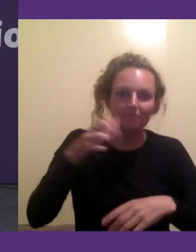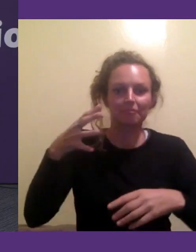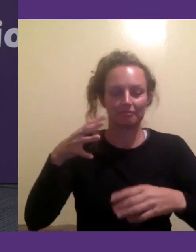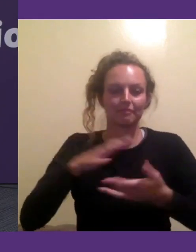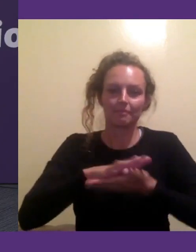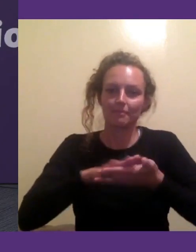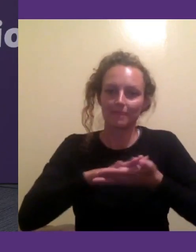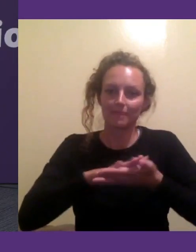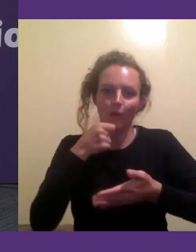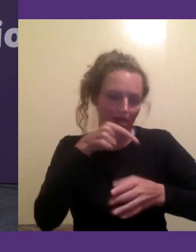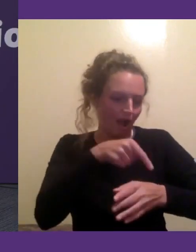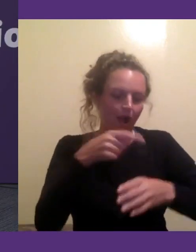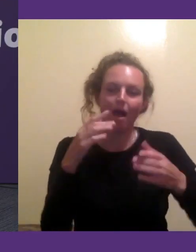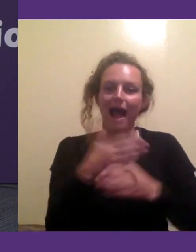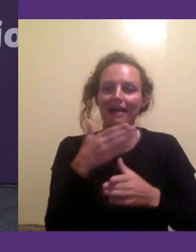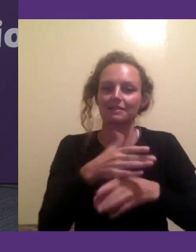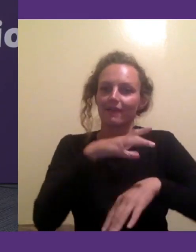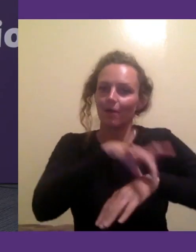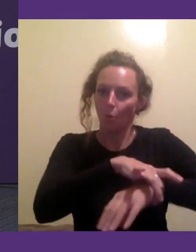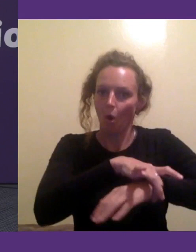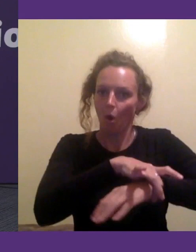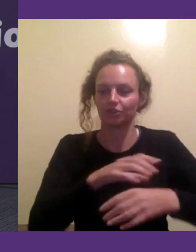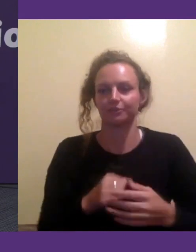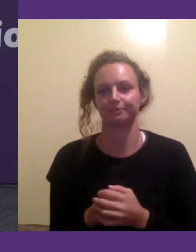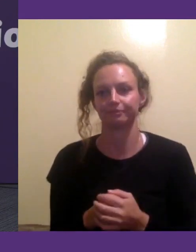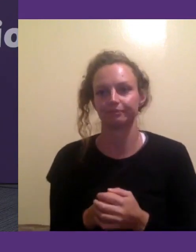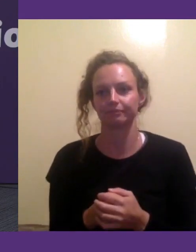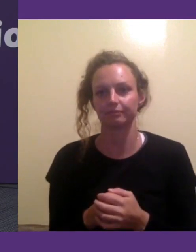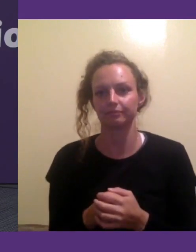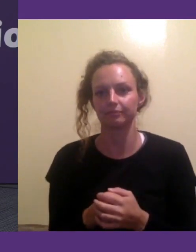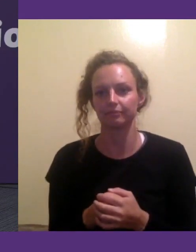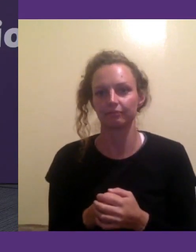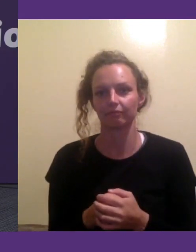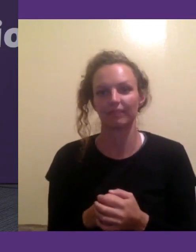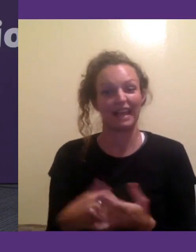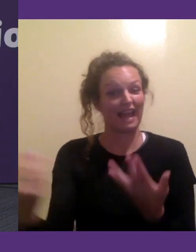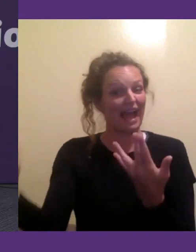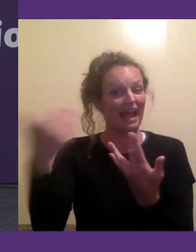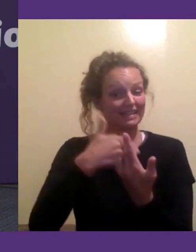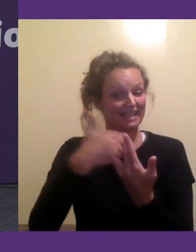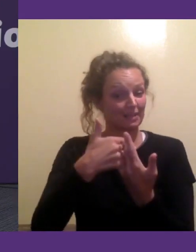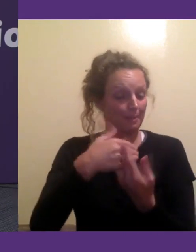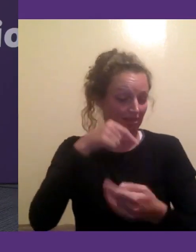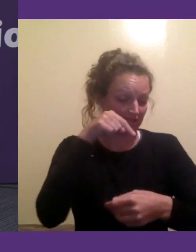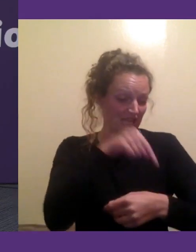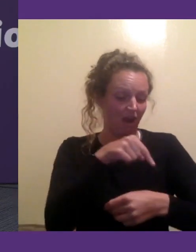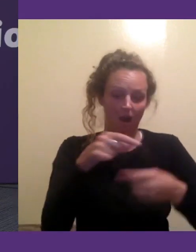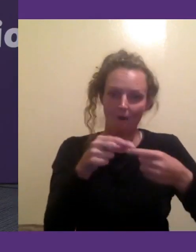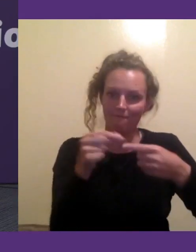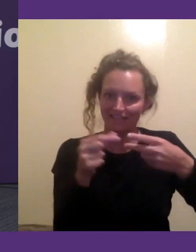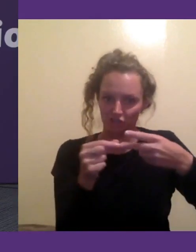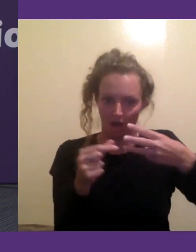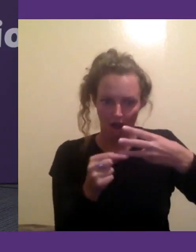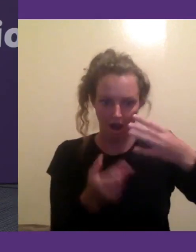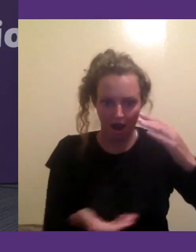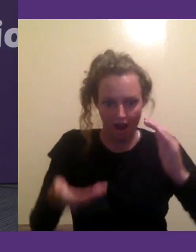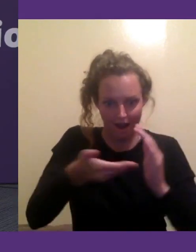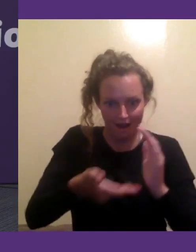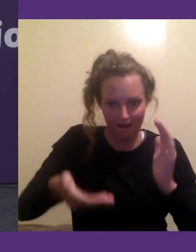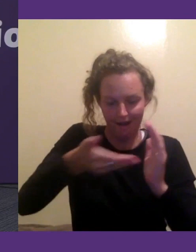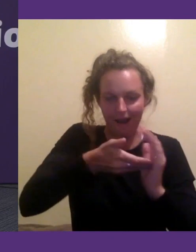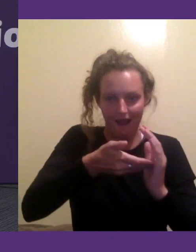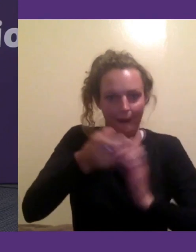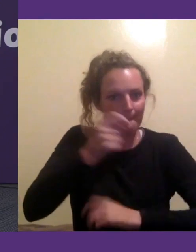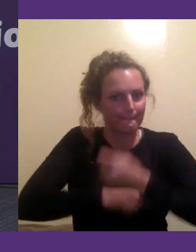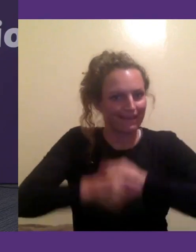accessibility feature becomes so popular that the mainstream gloms onto it and starts using it as well. And then it kind of